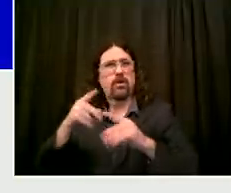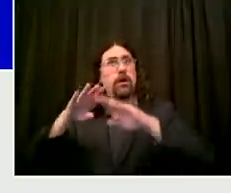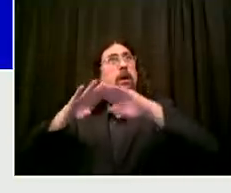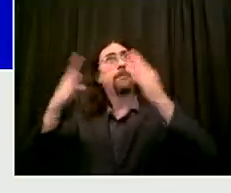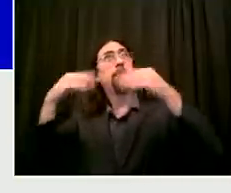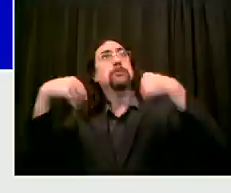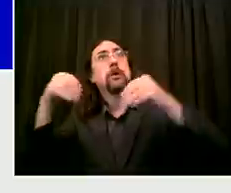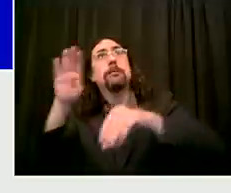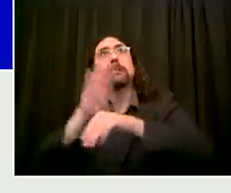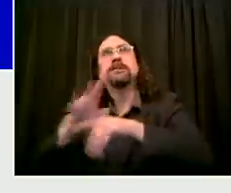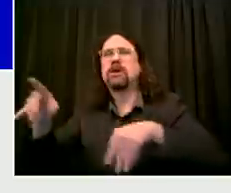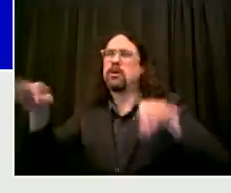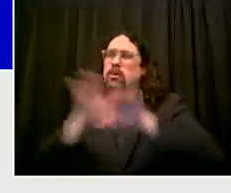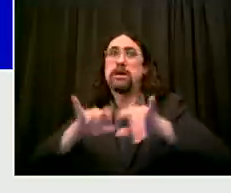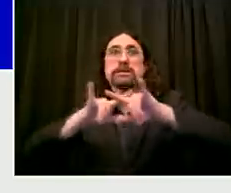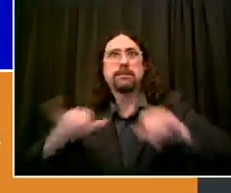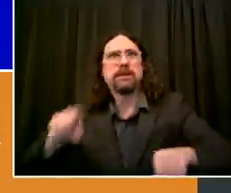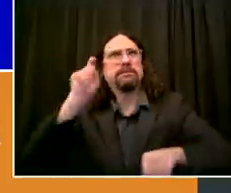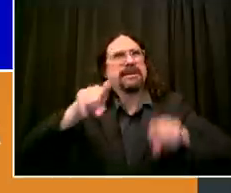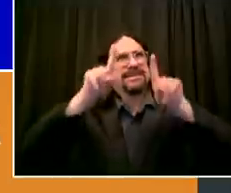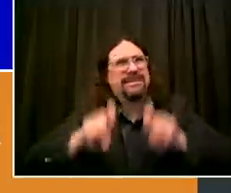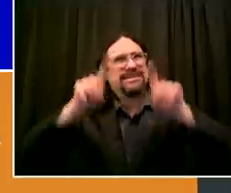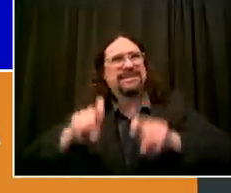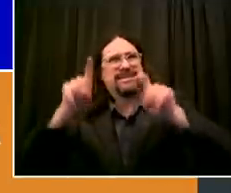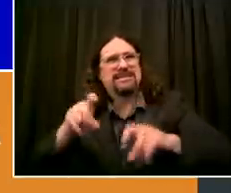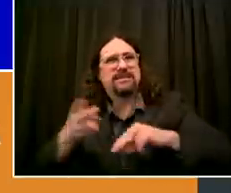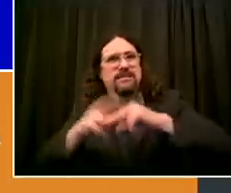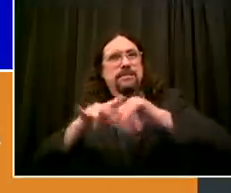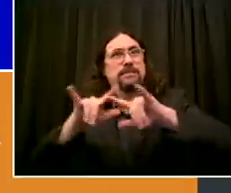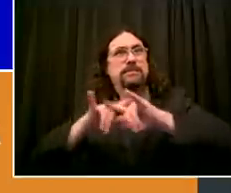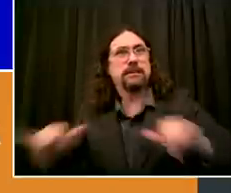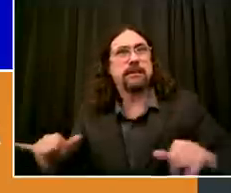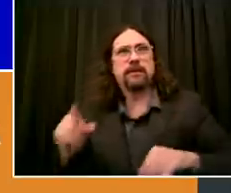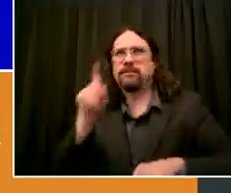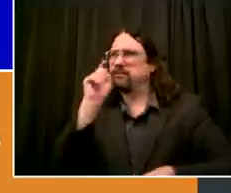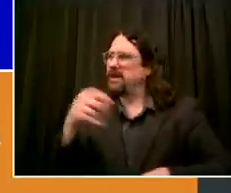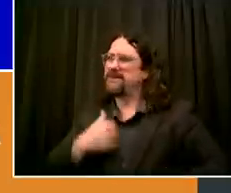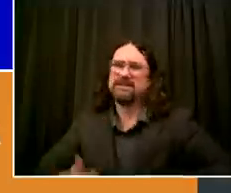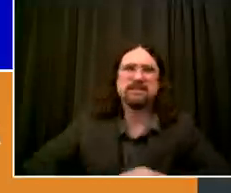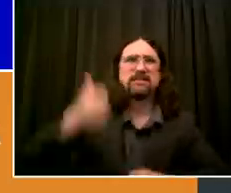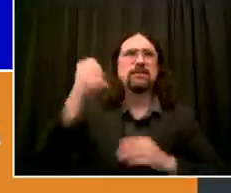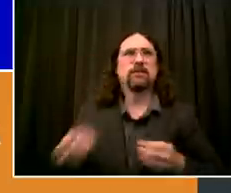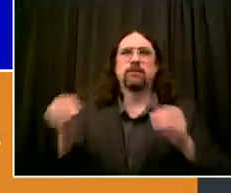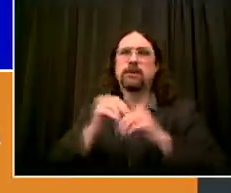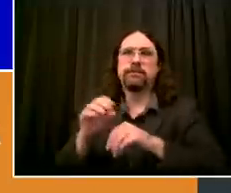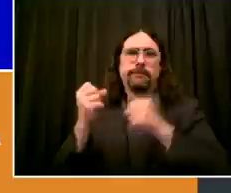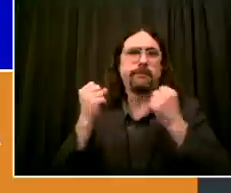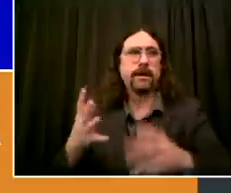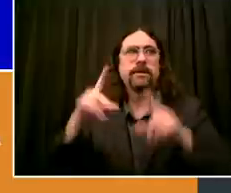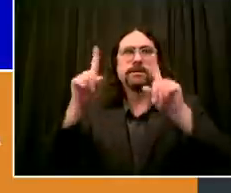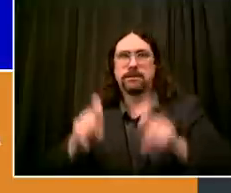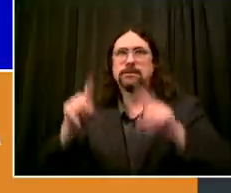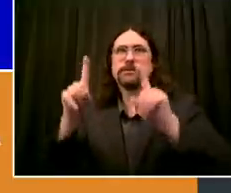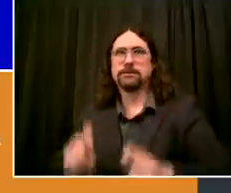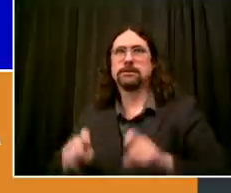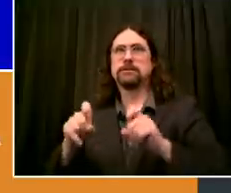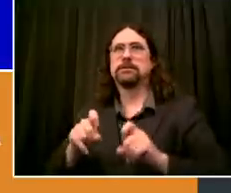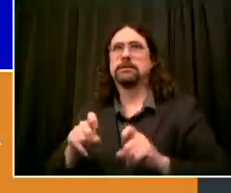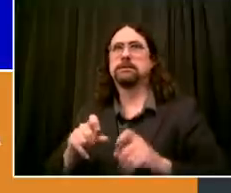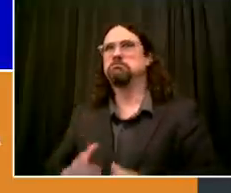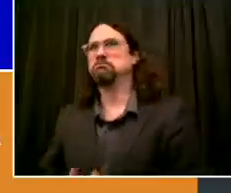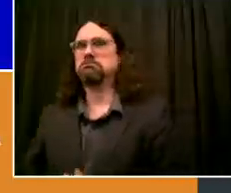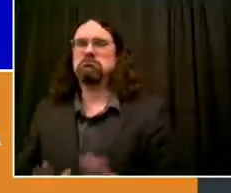announced we're now going to a stance where testing will be available. It's still not in the number we want it to be by any stretch of the